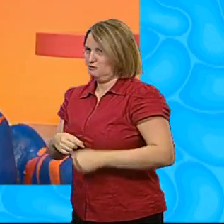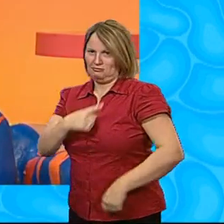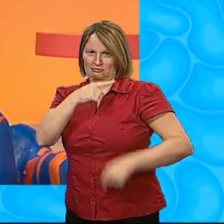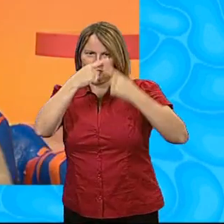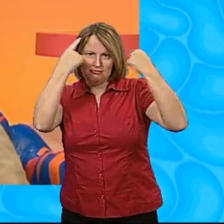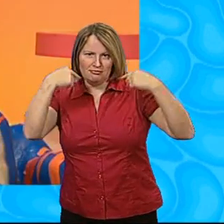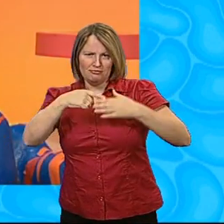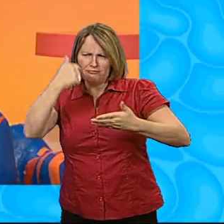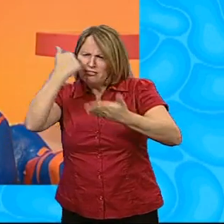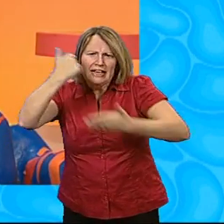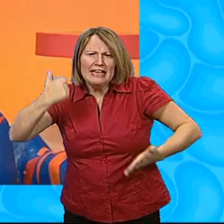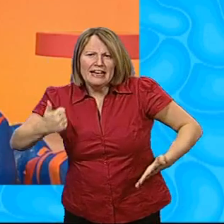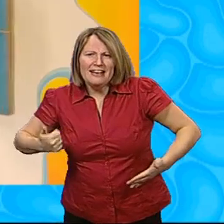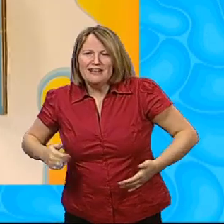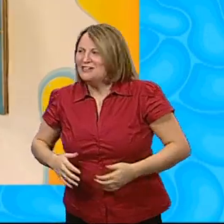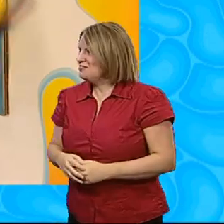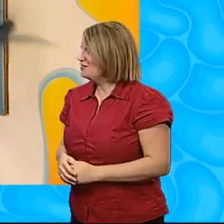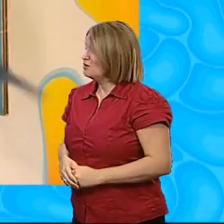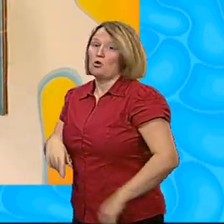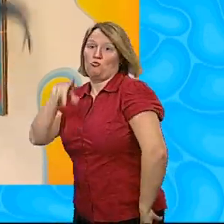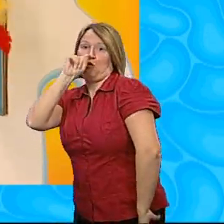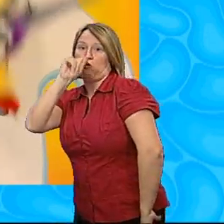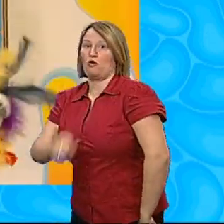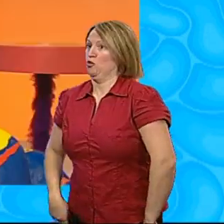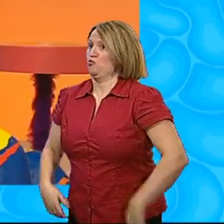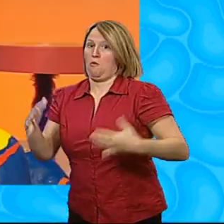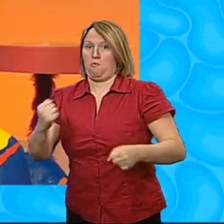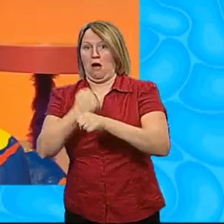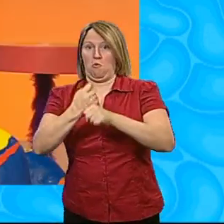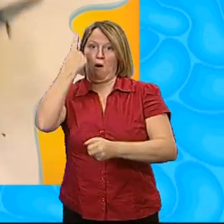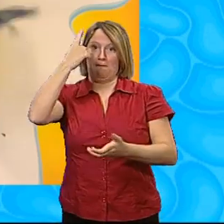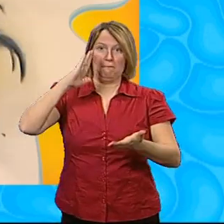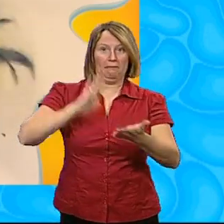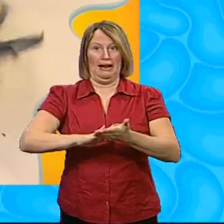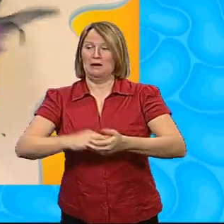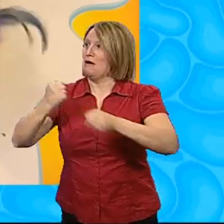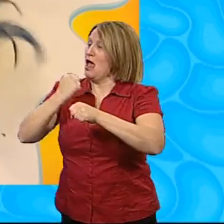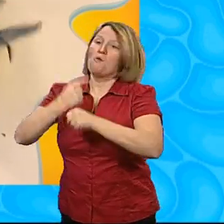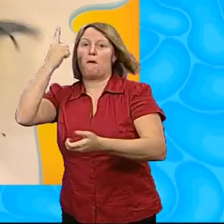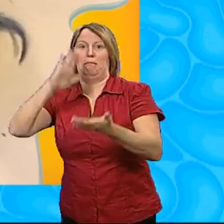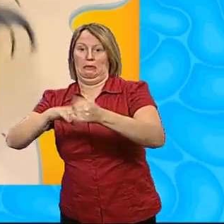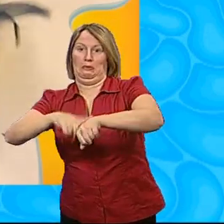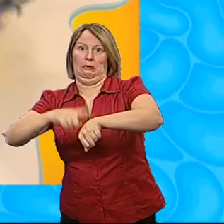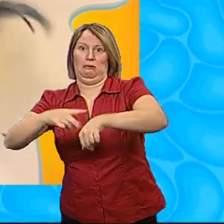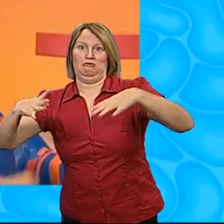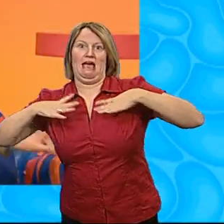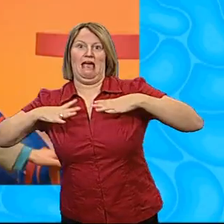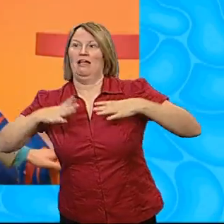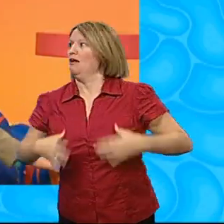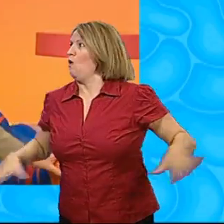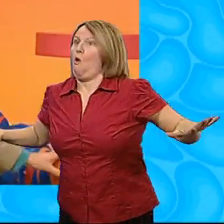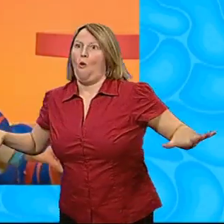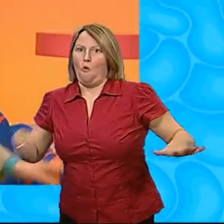Those shapes are great. Tucky here. Minute make time. Minute make